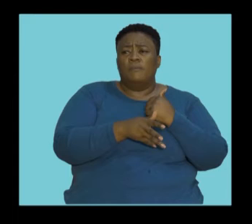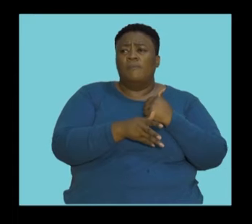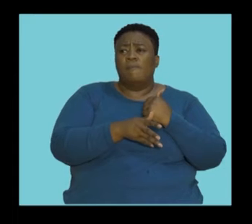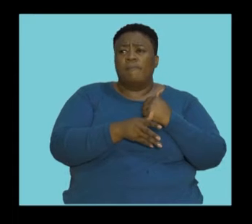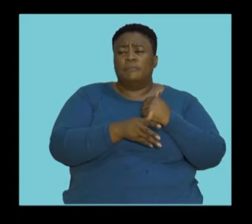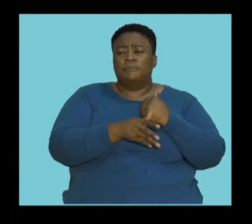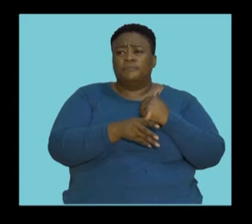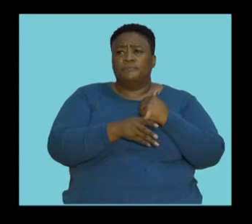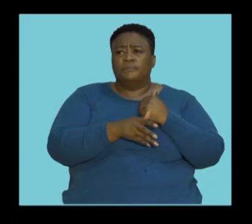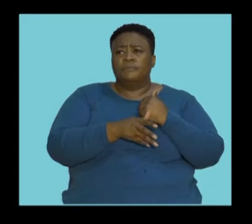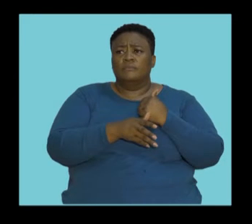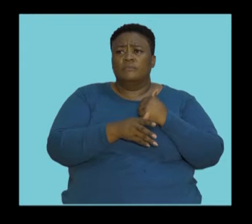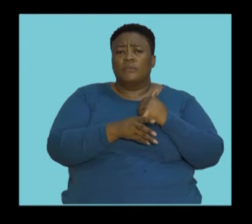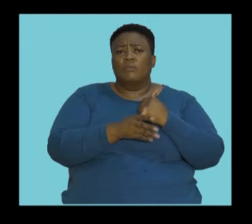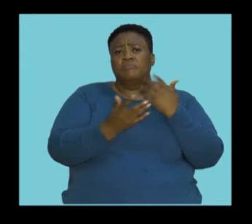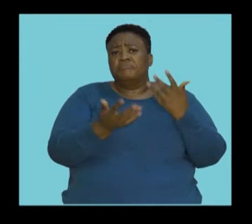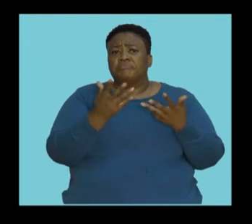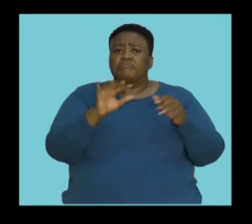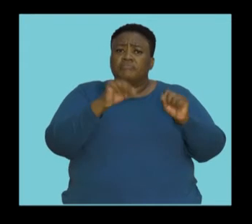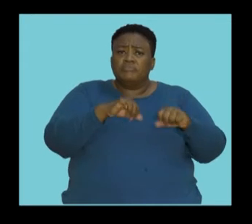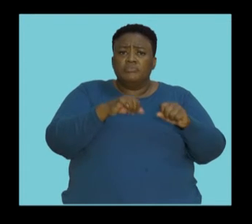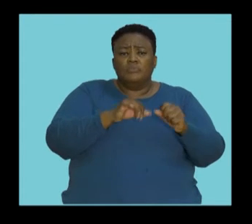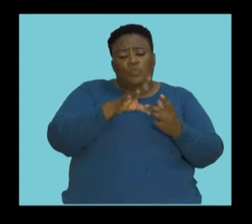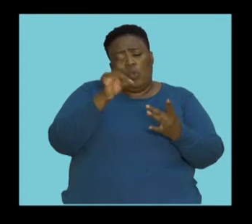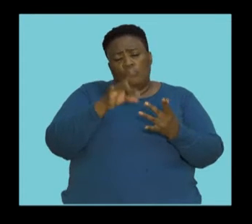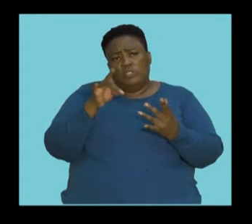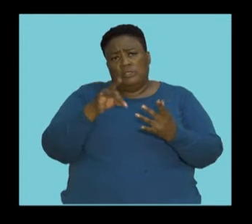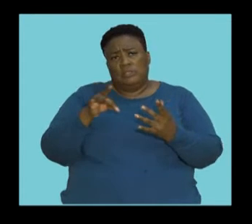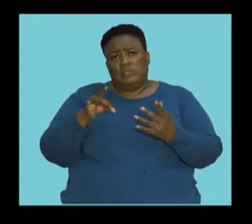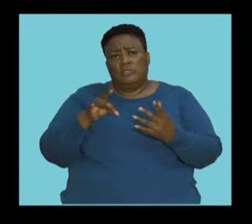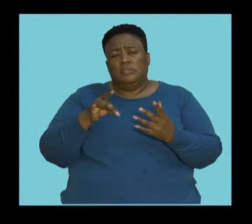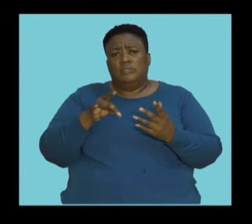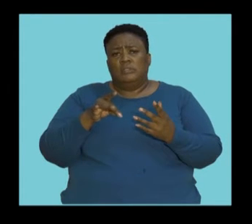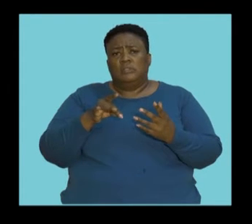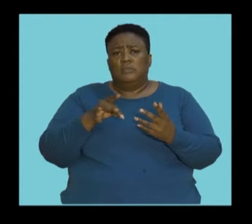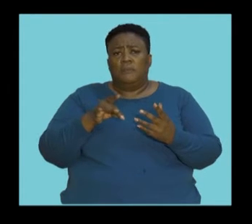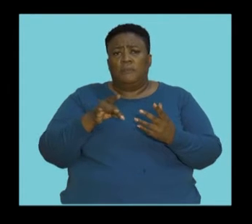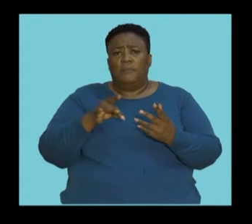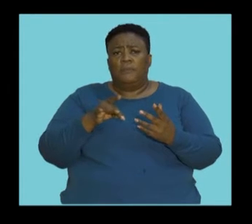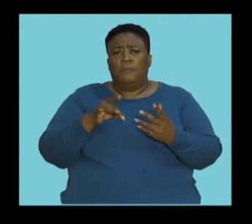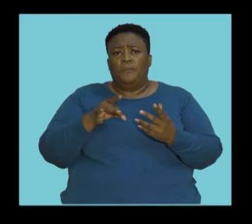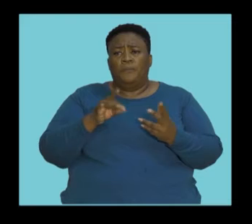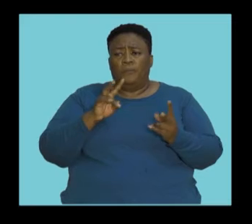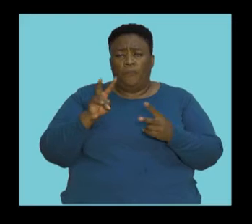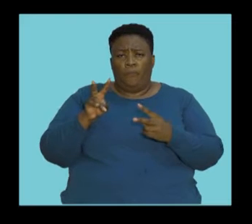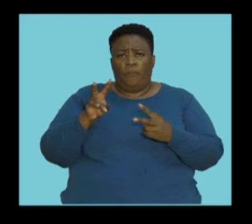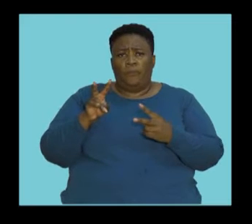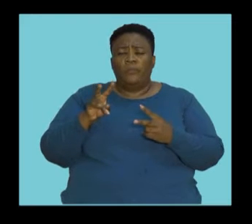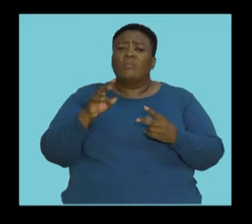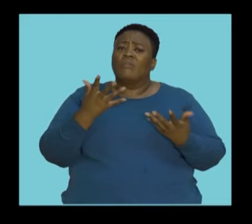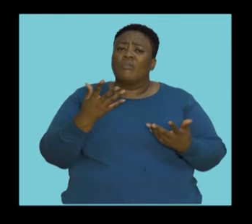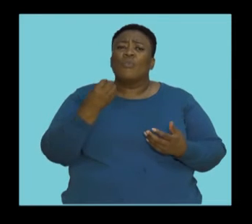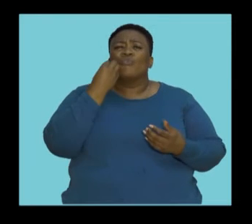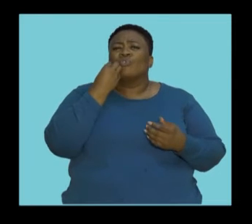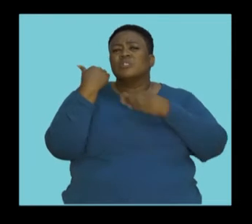question and possibly look at these options as we get through the lesson today. So, what is food